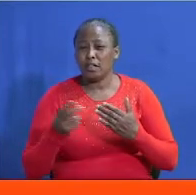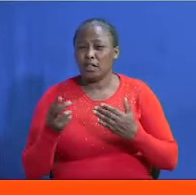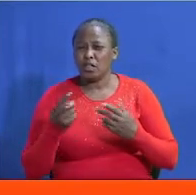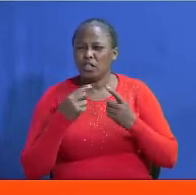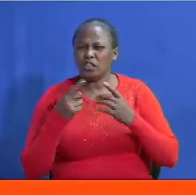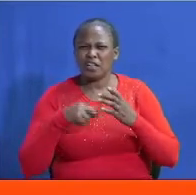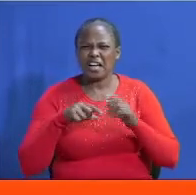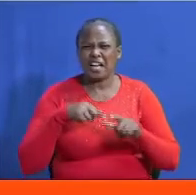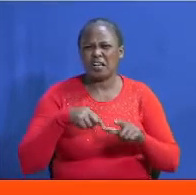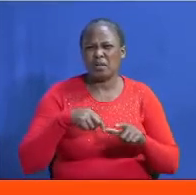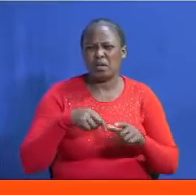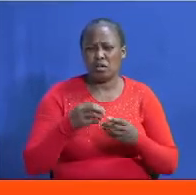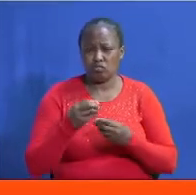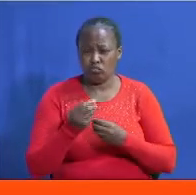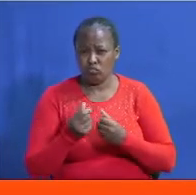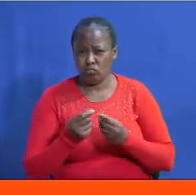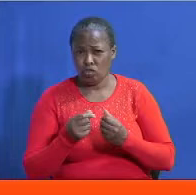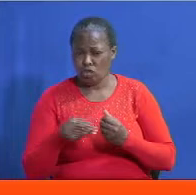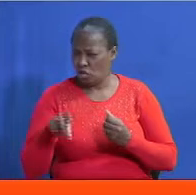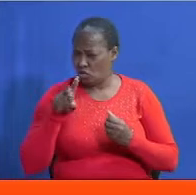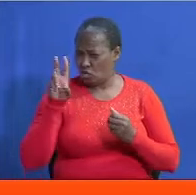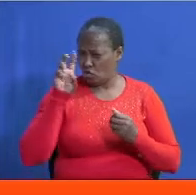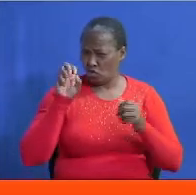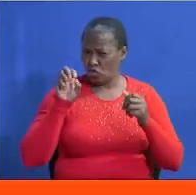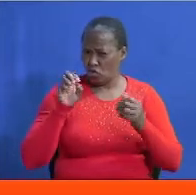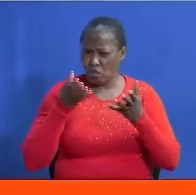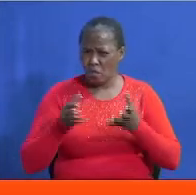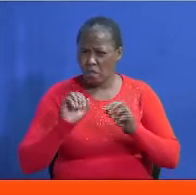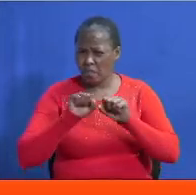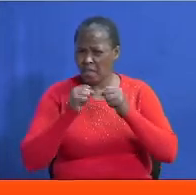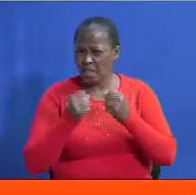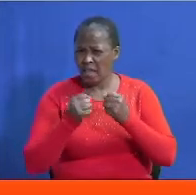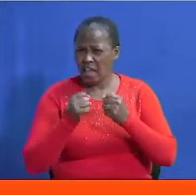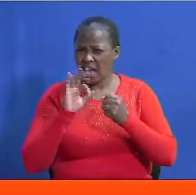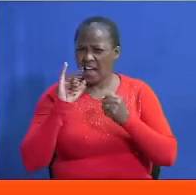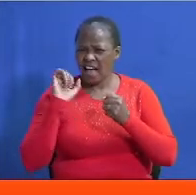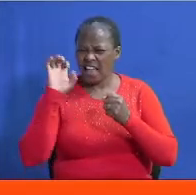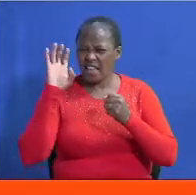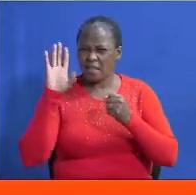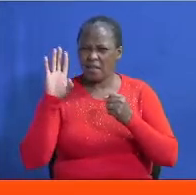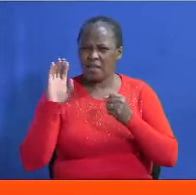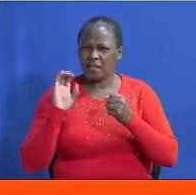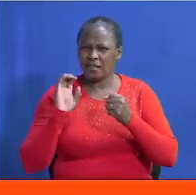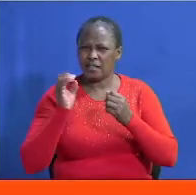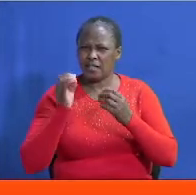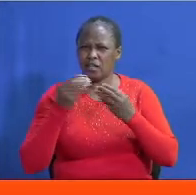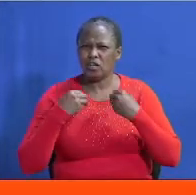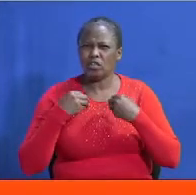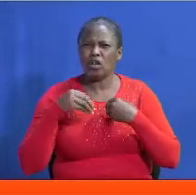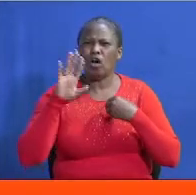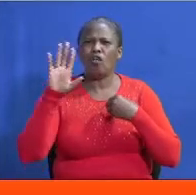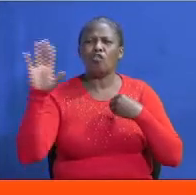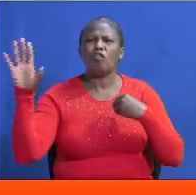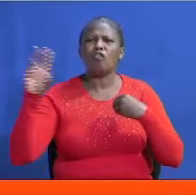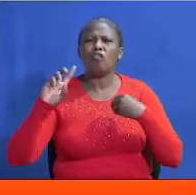us about the cost, because you're seeing with the current system where IBC requested for, it budgeted for about 44 billion